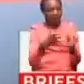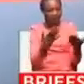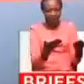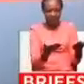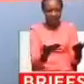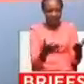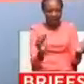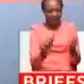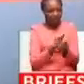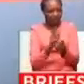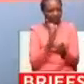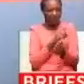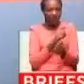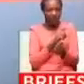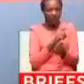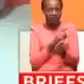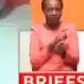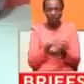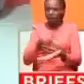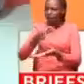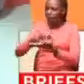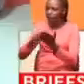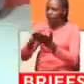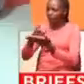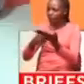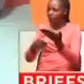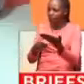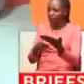fetishes. When you say fetishes, what are those?